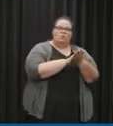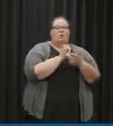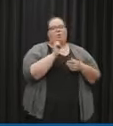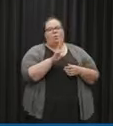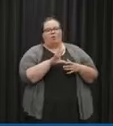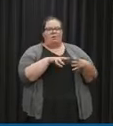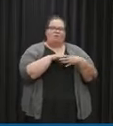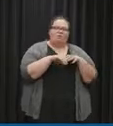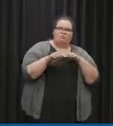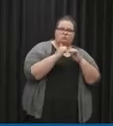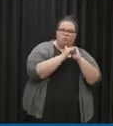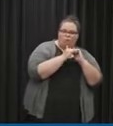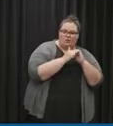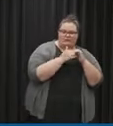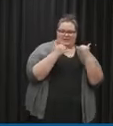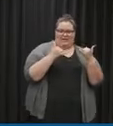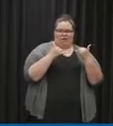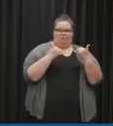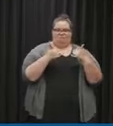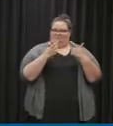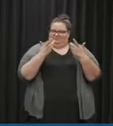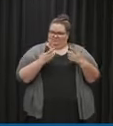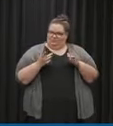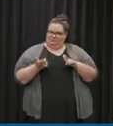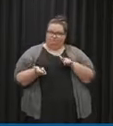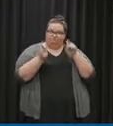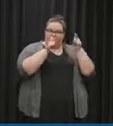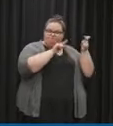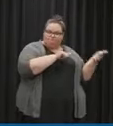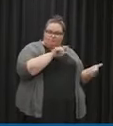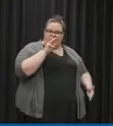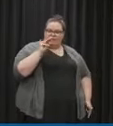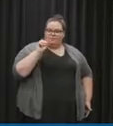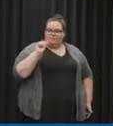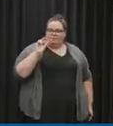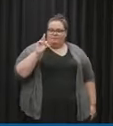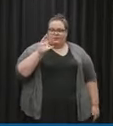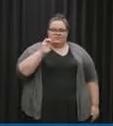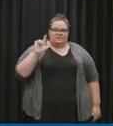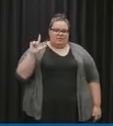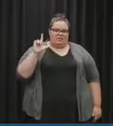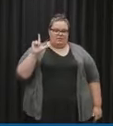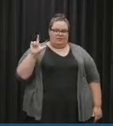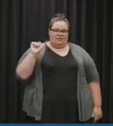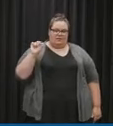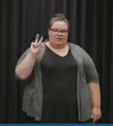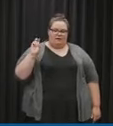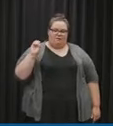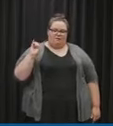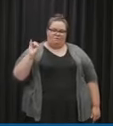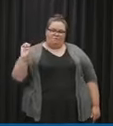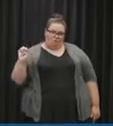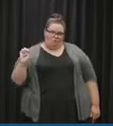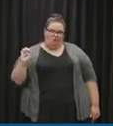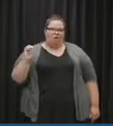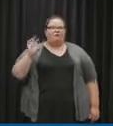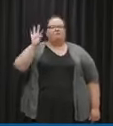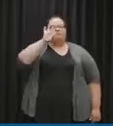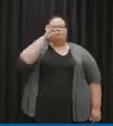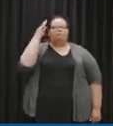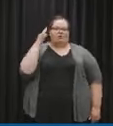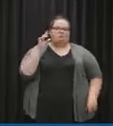Lavoie, Deputy Minister of Education and Early Childhood from the Francophone sector, to come and speak and share our extracurricular activities and club